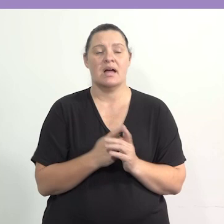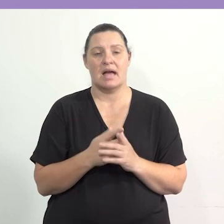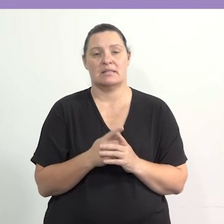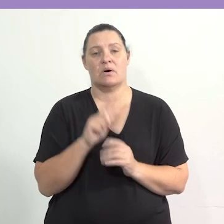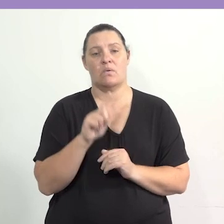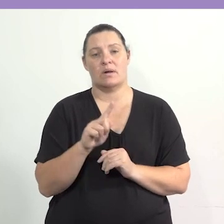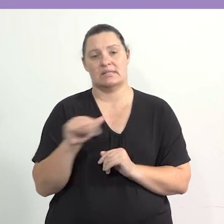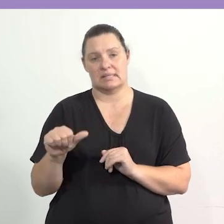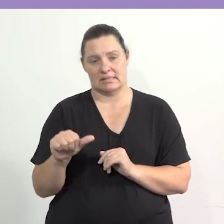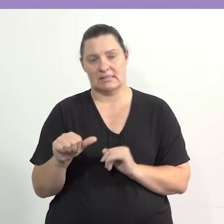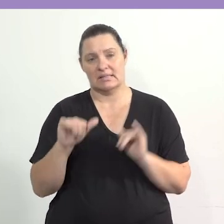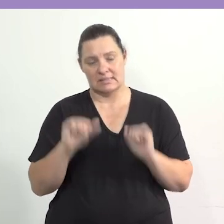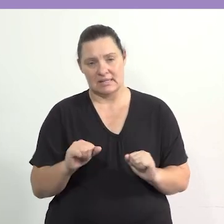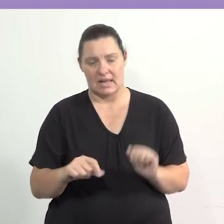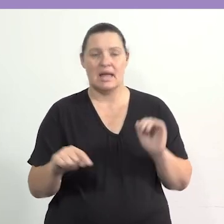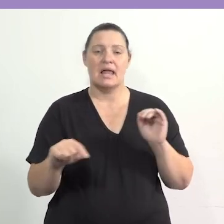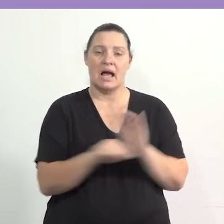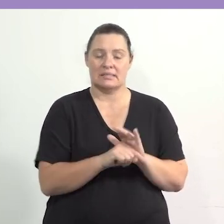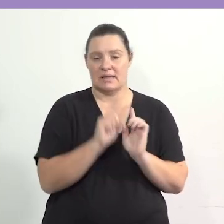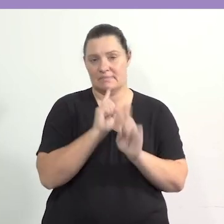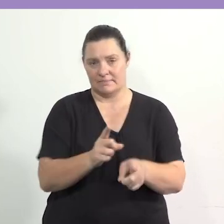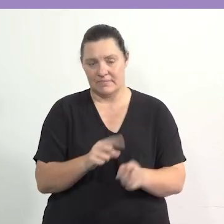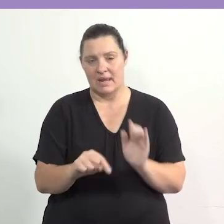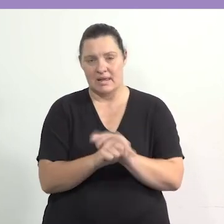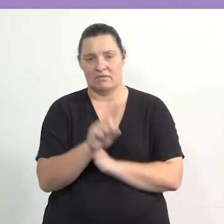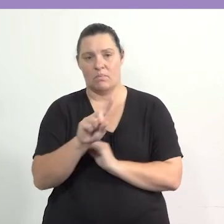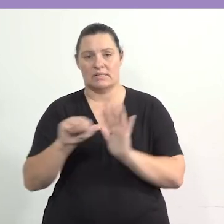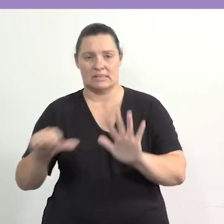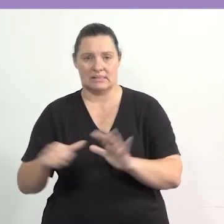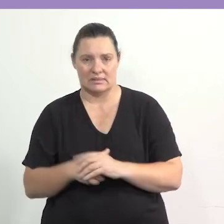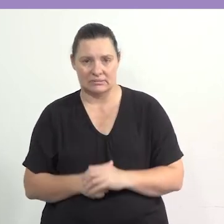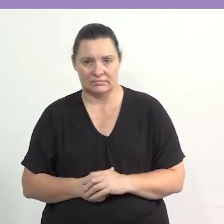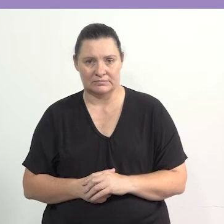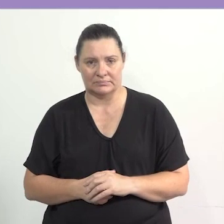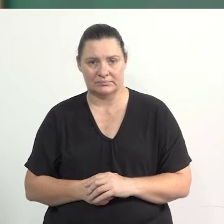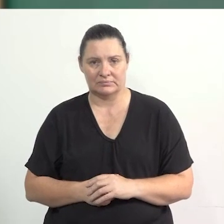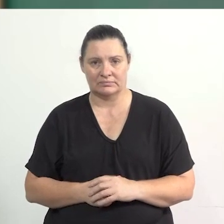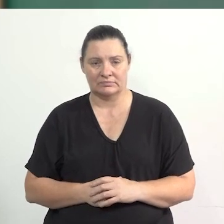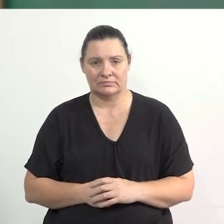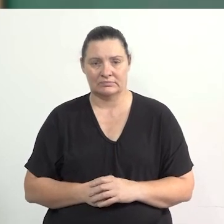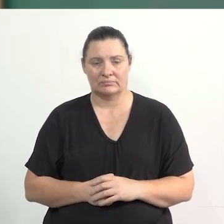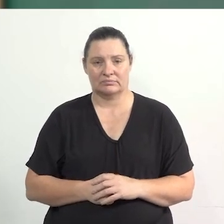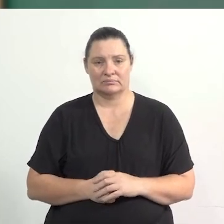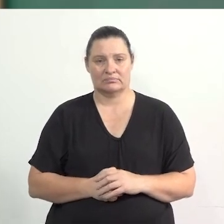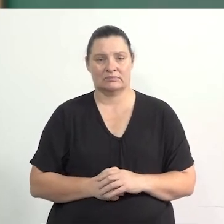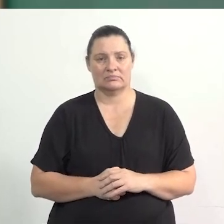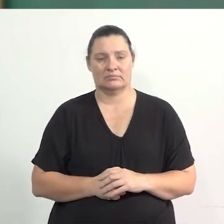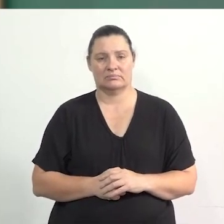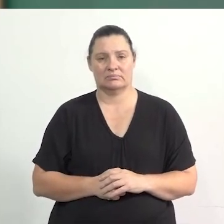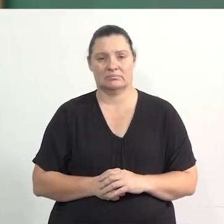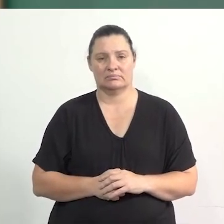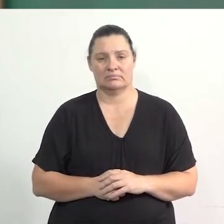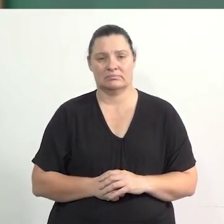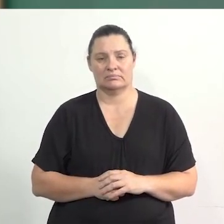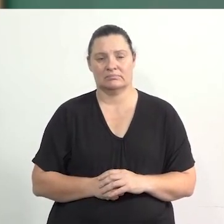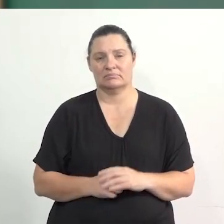that 16 remains as is. So our answer is going to be a negative 16. Great. Let us